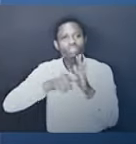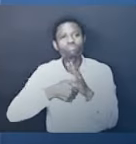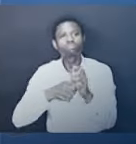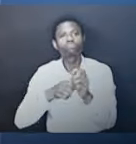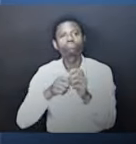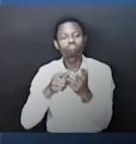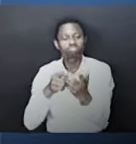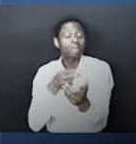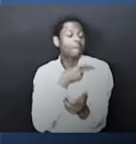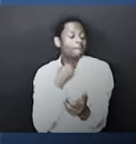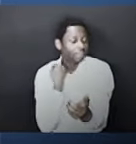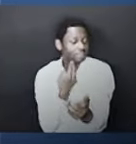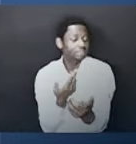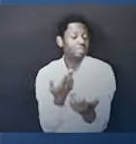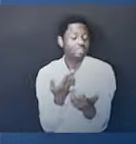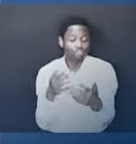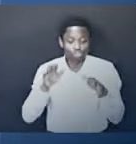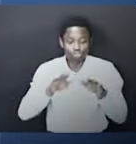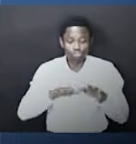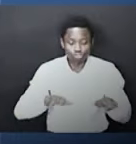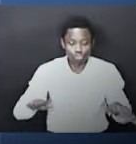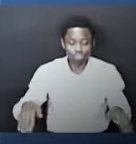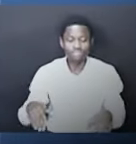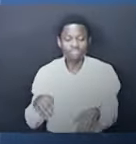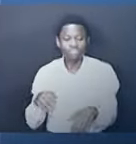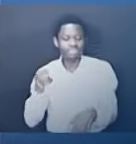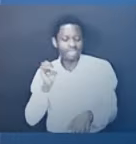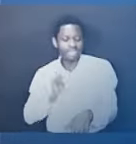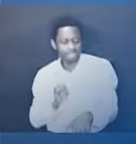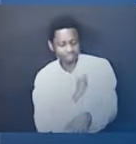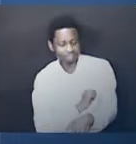The clergy, the laity, the children, the whole church.